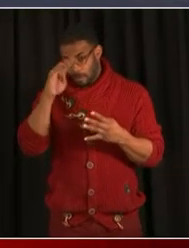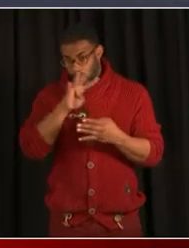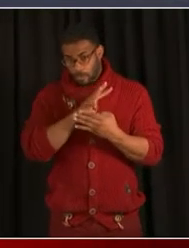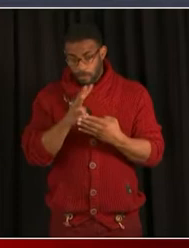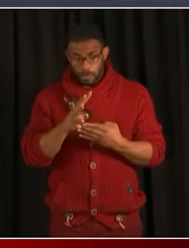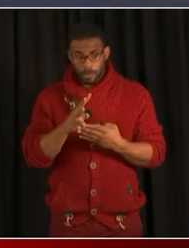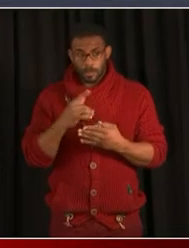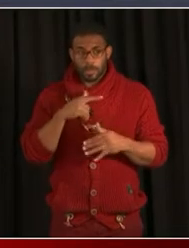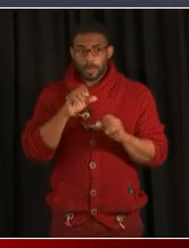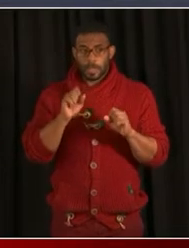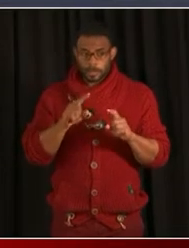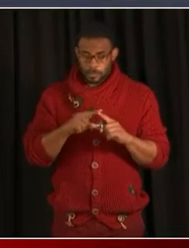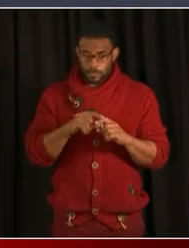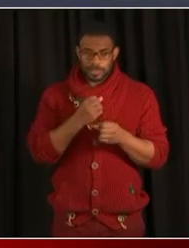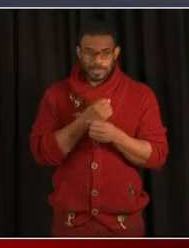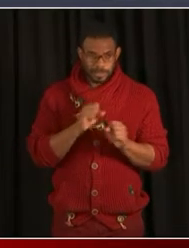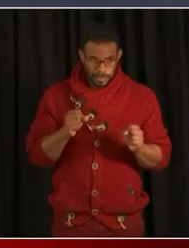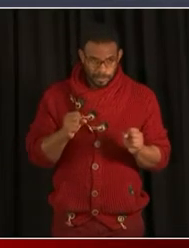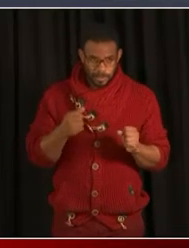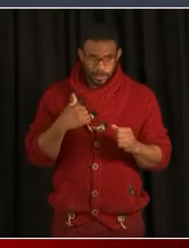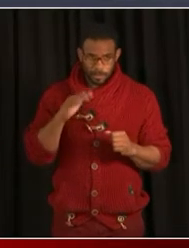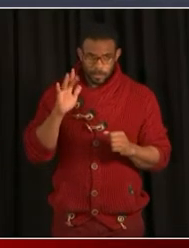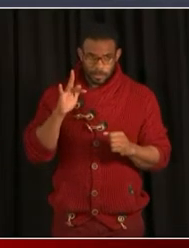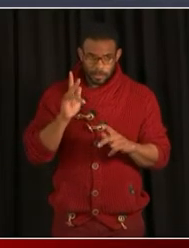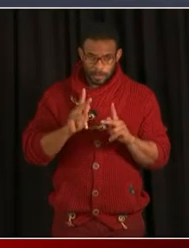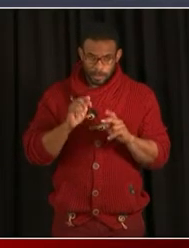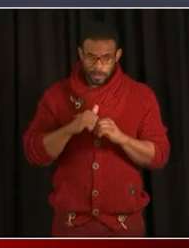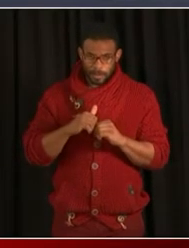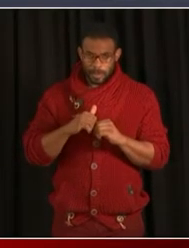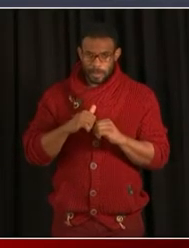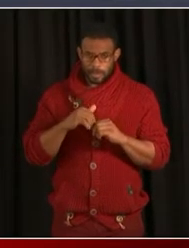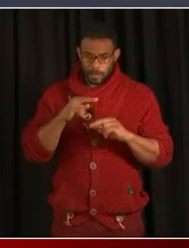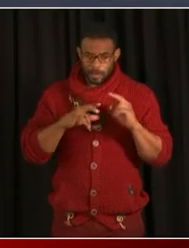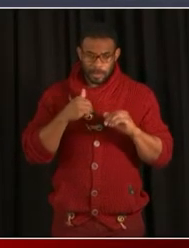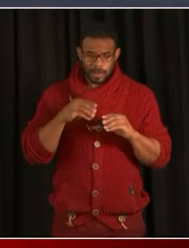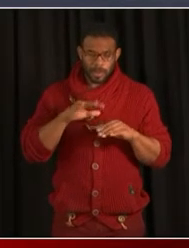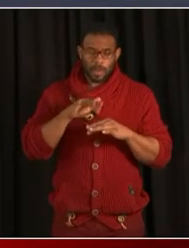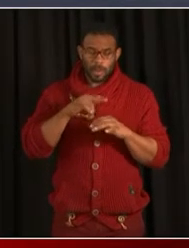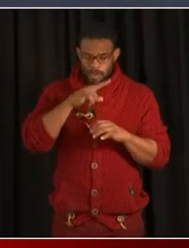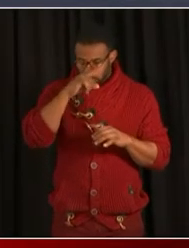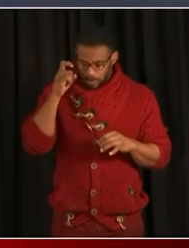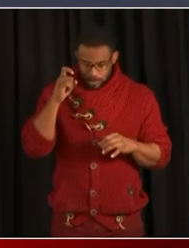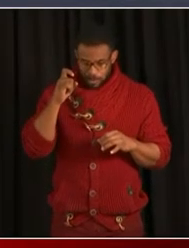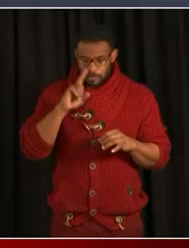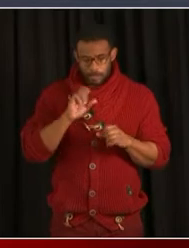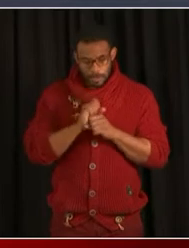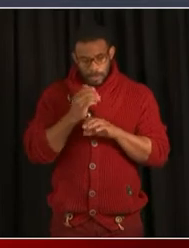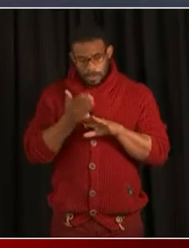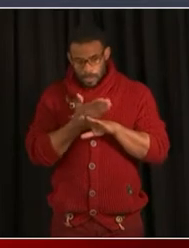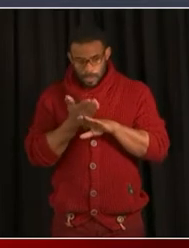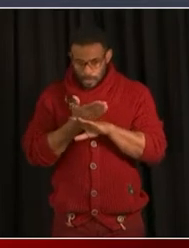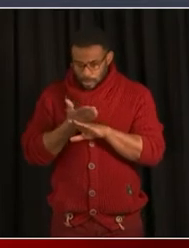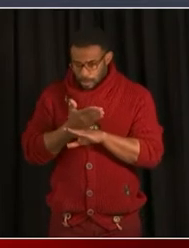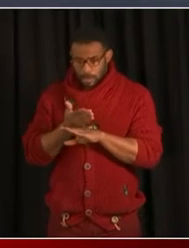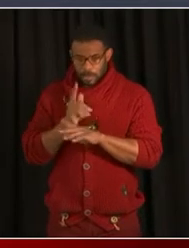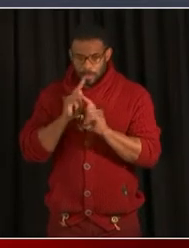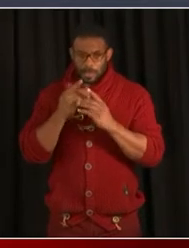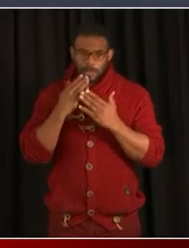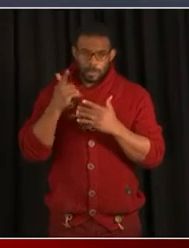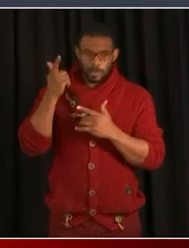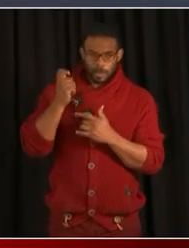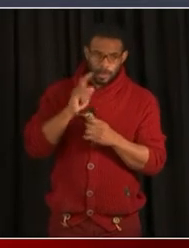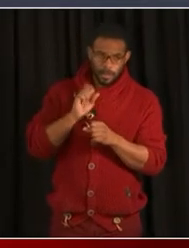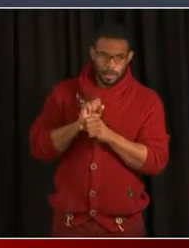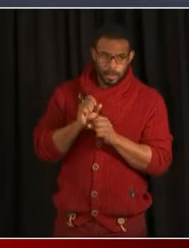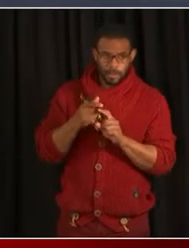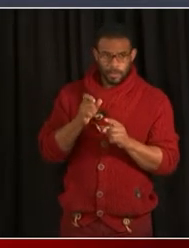weeks, we were able to safely have 25 people in the venue. We had spent all summer really renovating the theater thanks to a